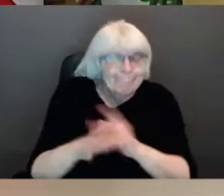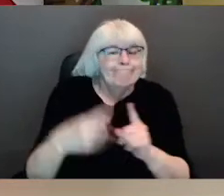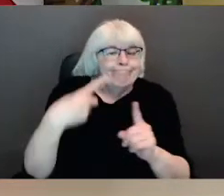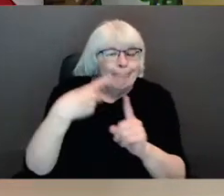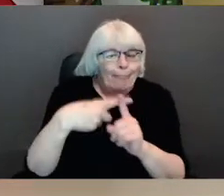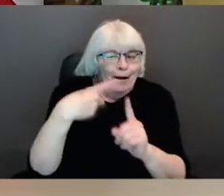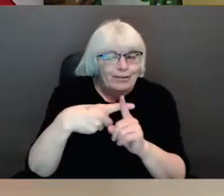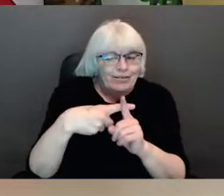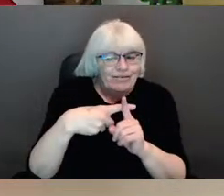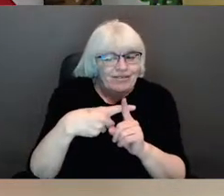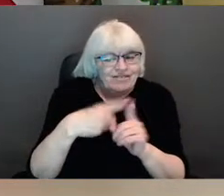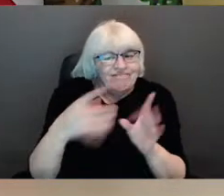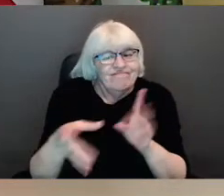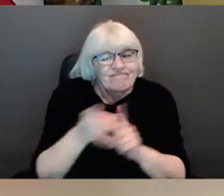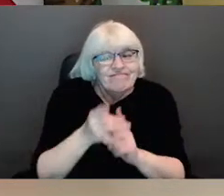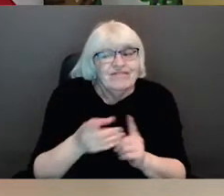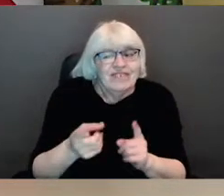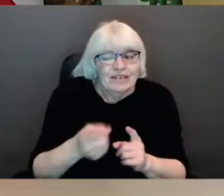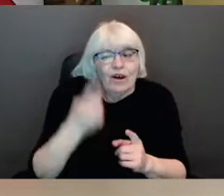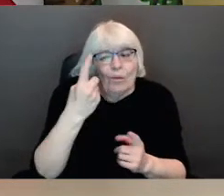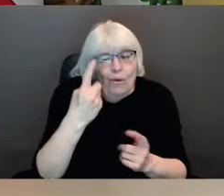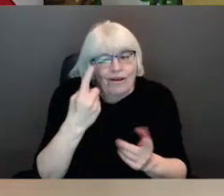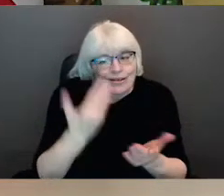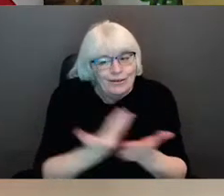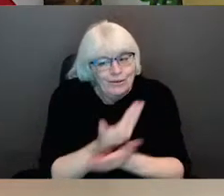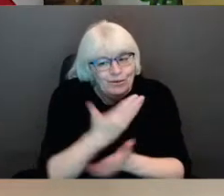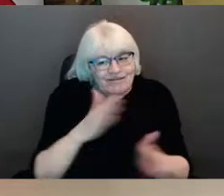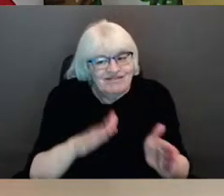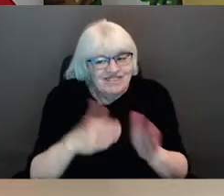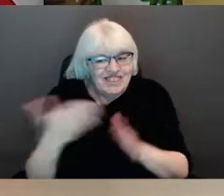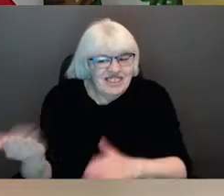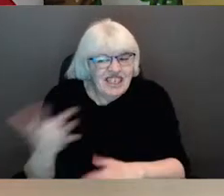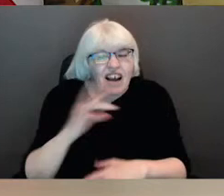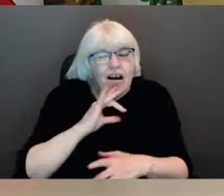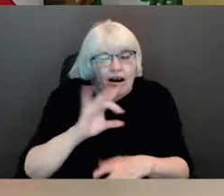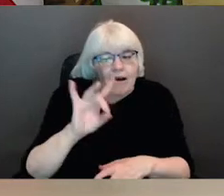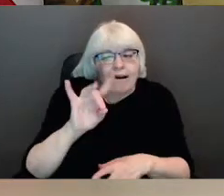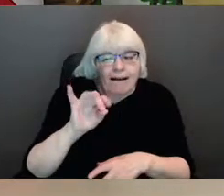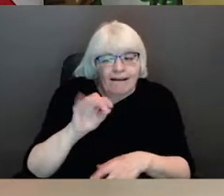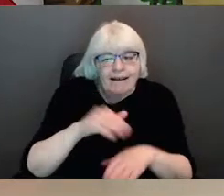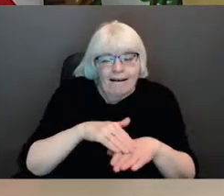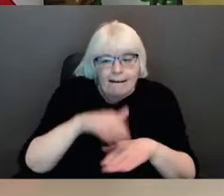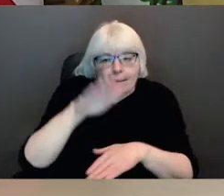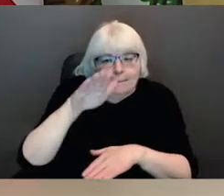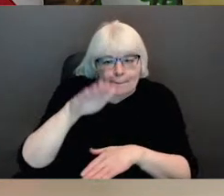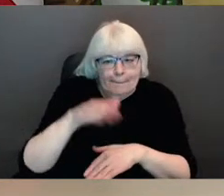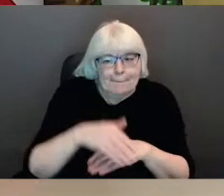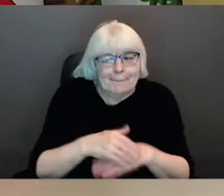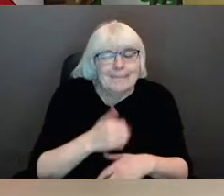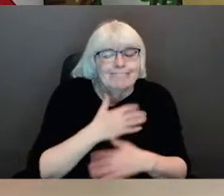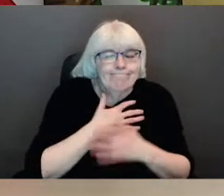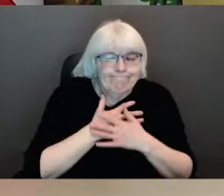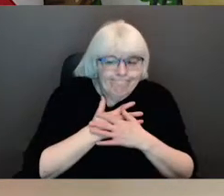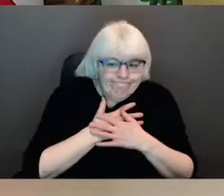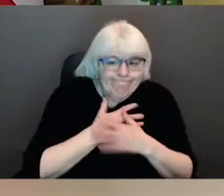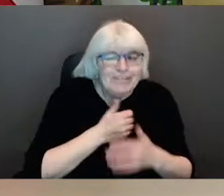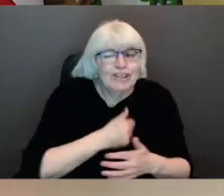individual in the age category of 80 and over. And my sincere sympathy to the family and